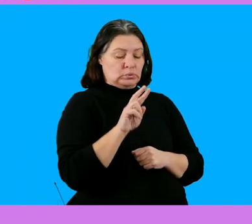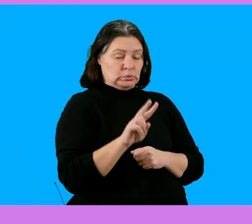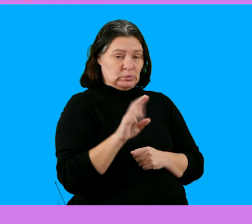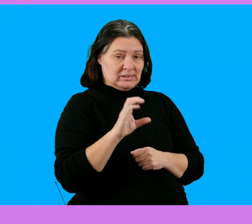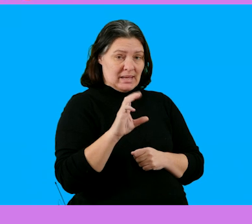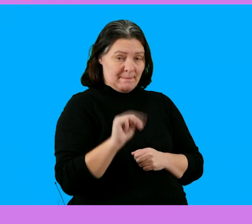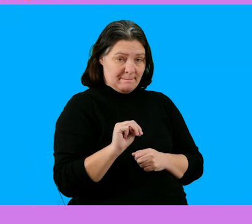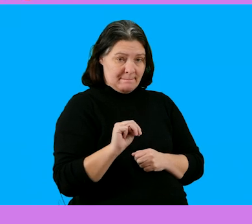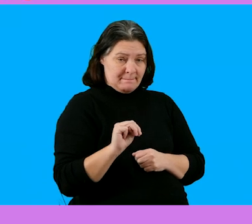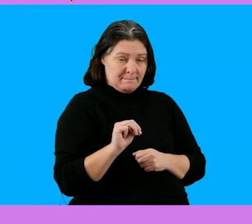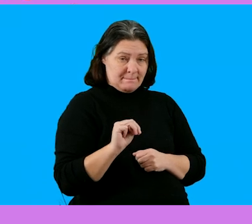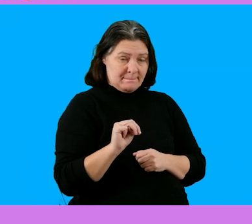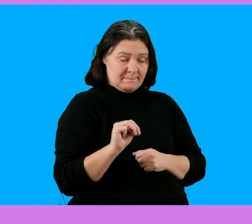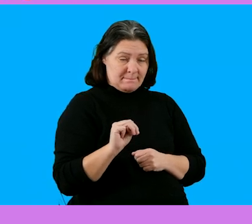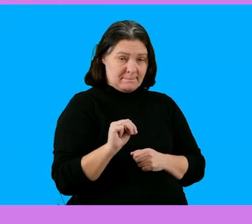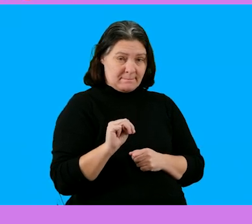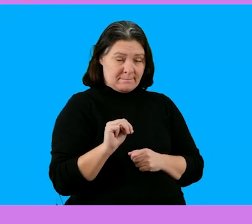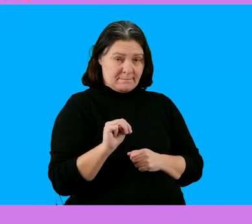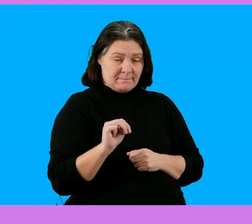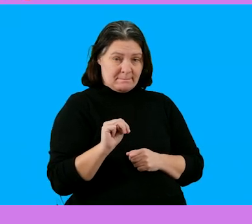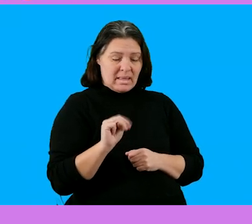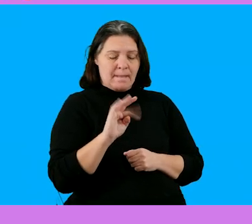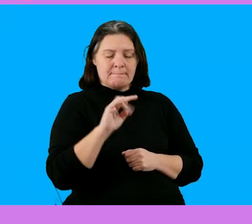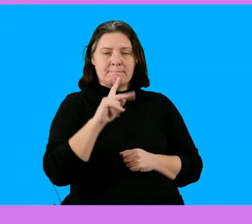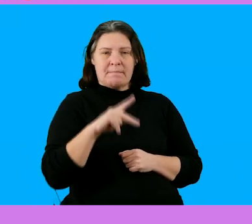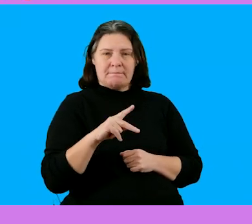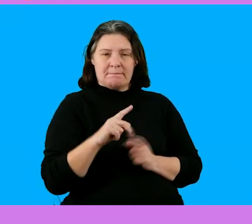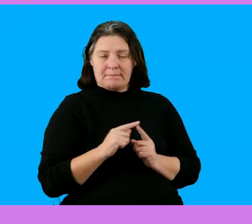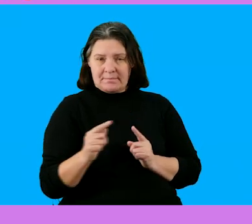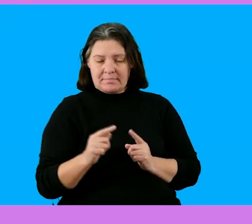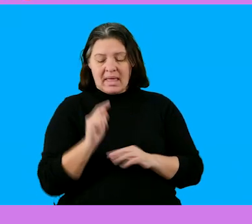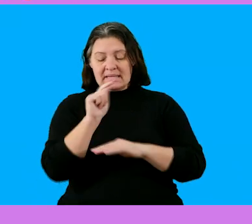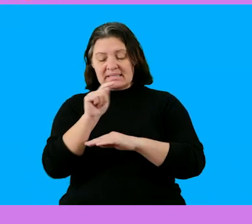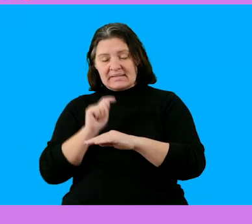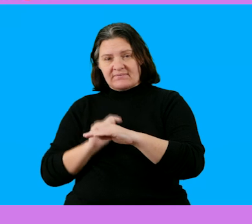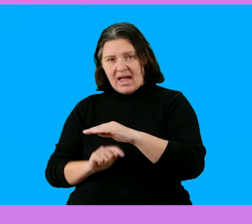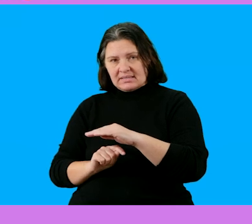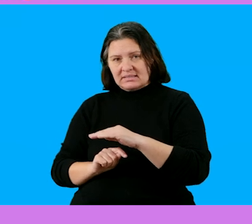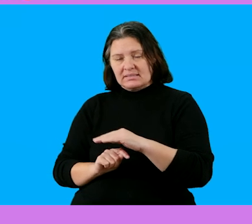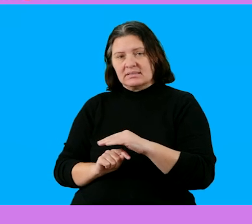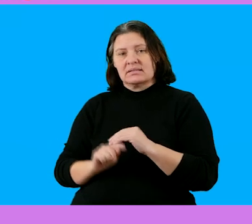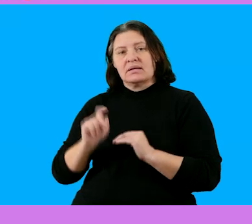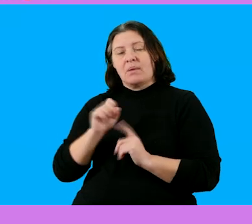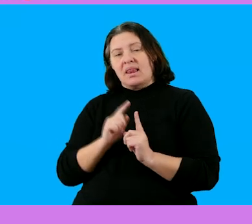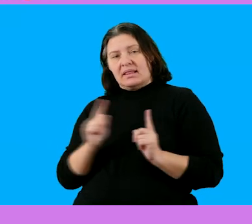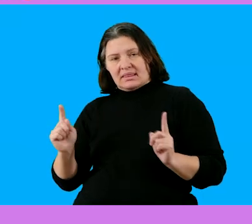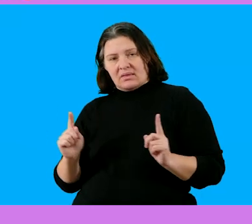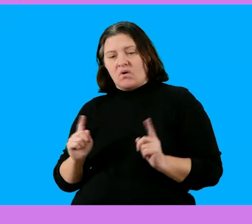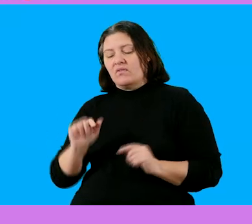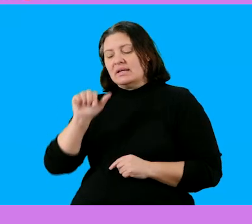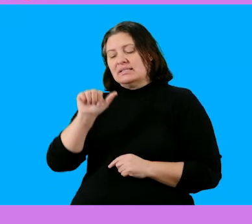11.2 centimeters, right? So that is my map distance, and I will divide that by the bar length